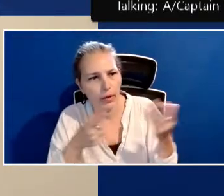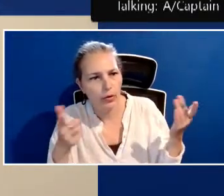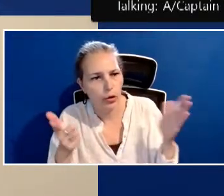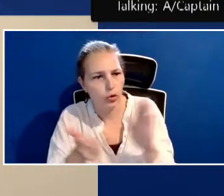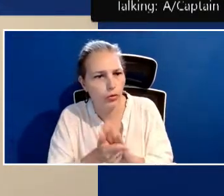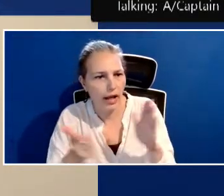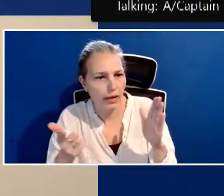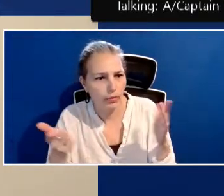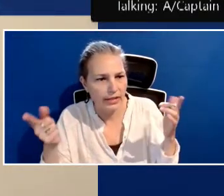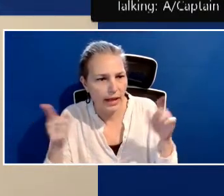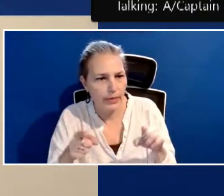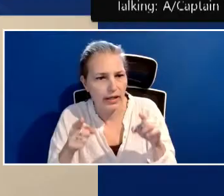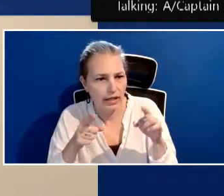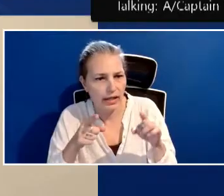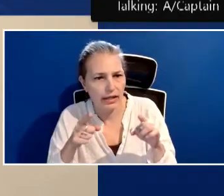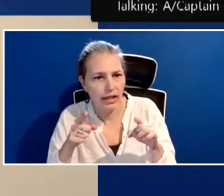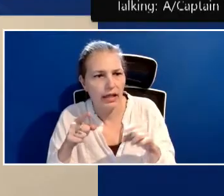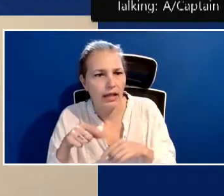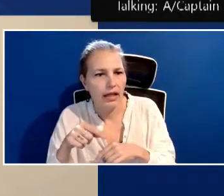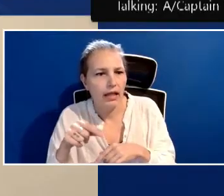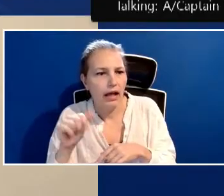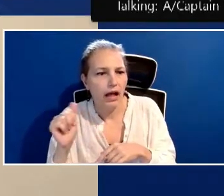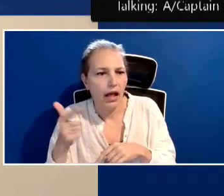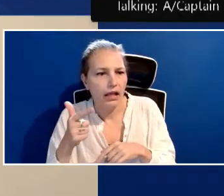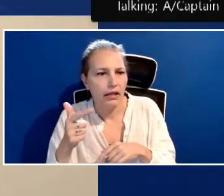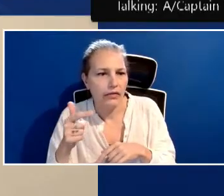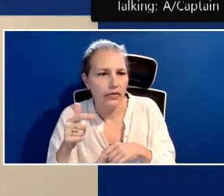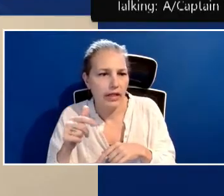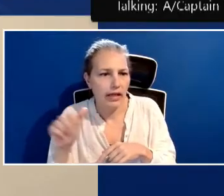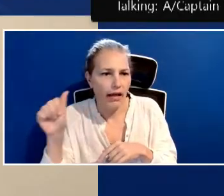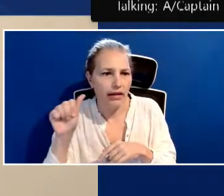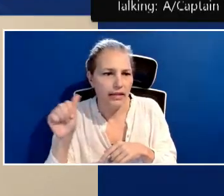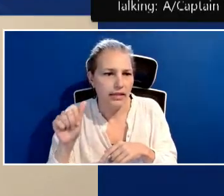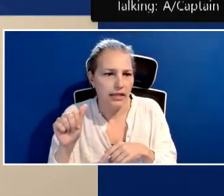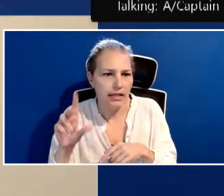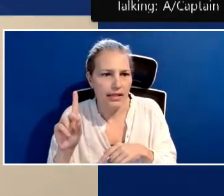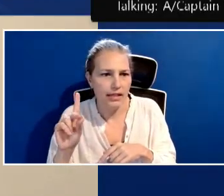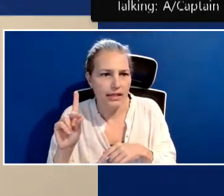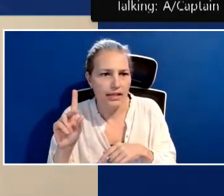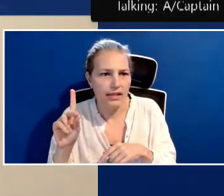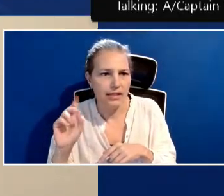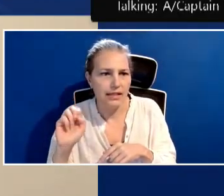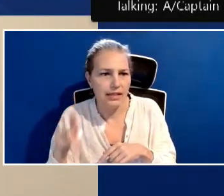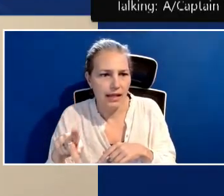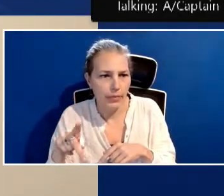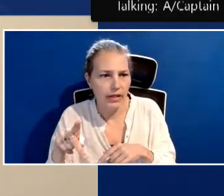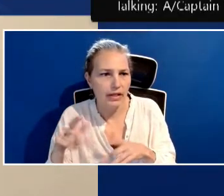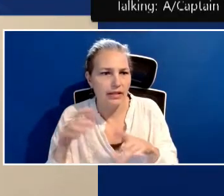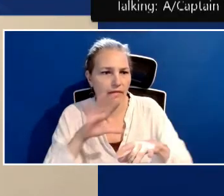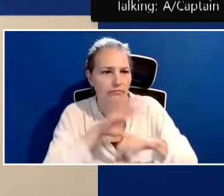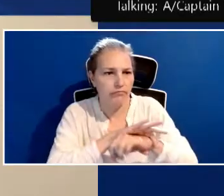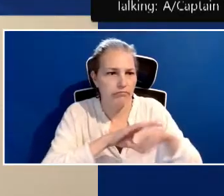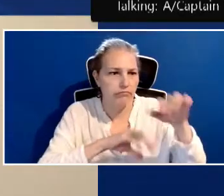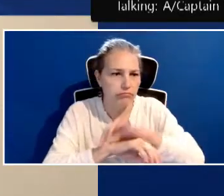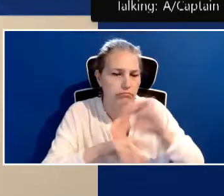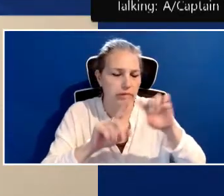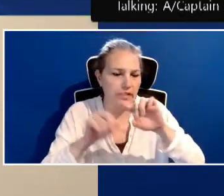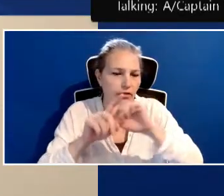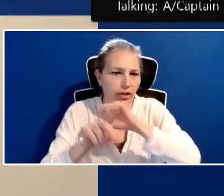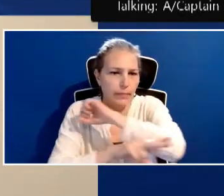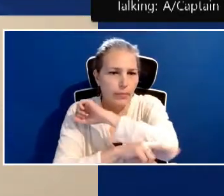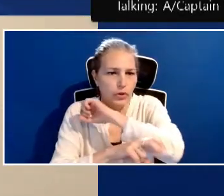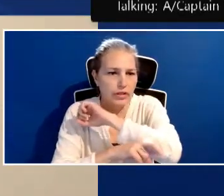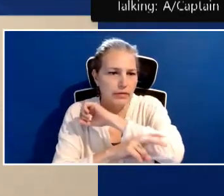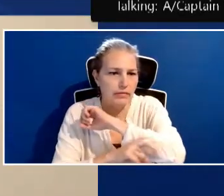The Altadena deputies and detectives have made numerous arrests regarding burglary suspects. The detectives